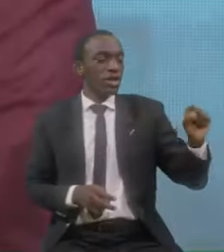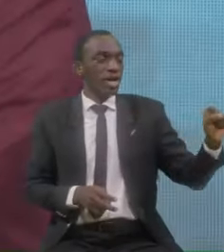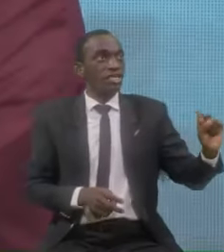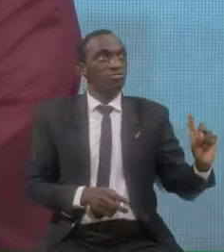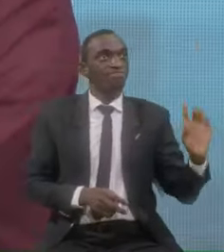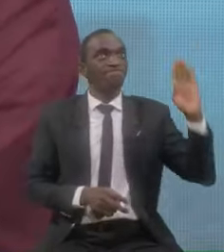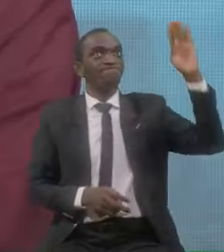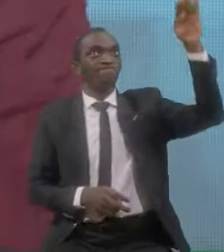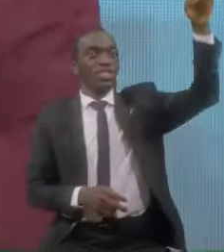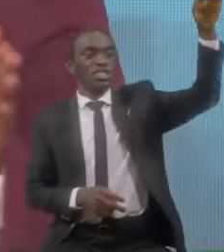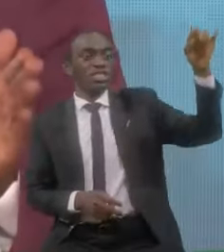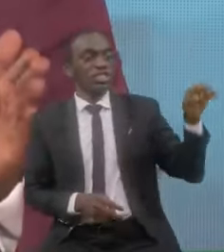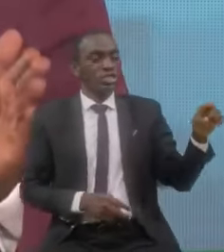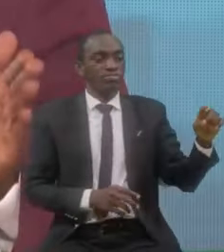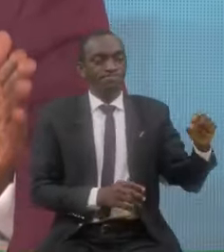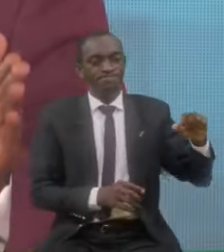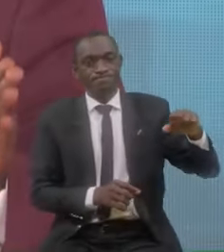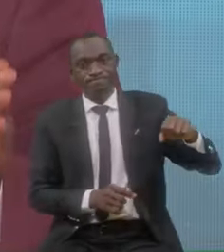the horse with